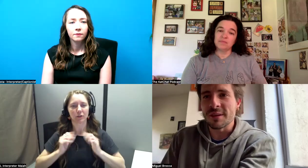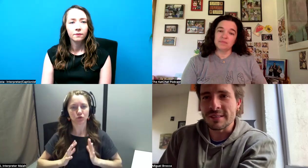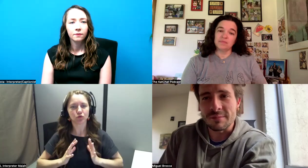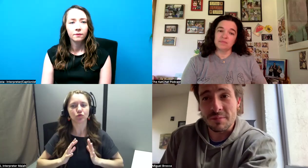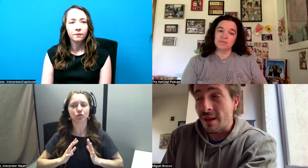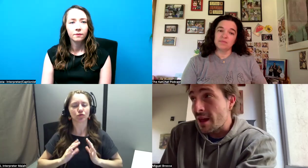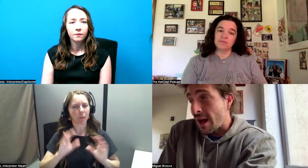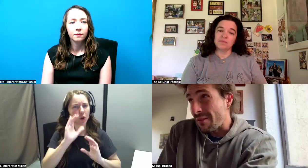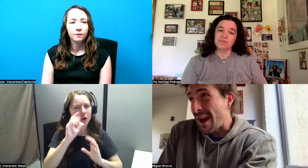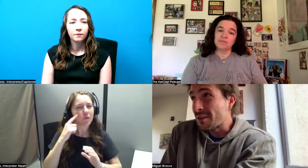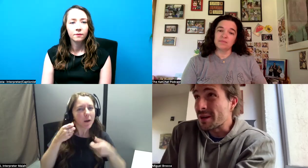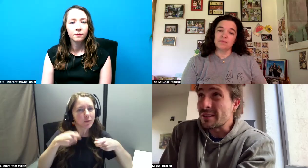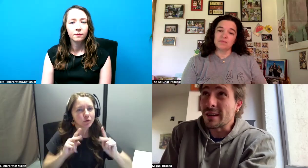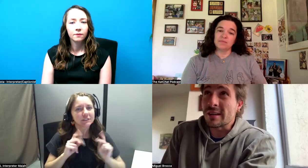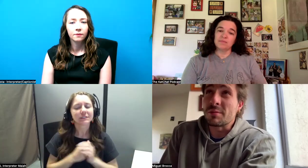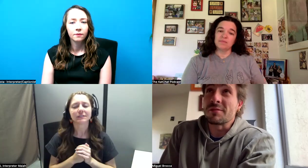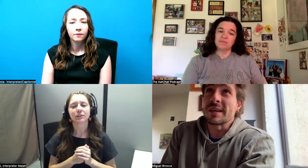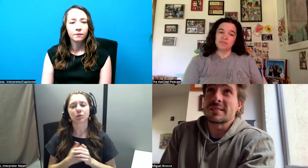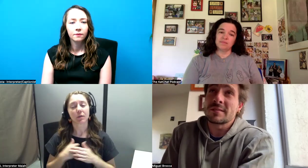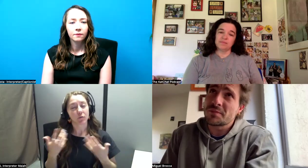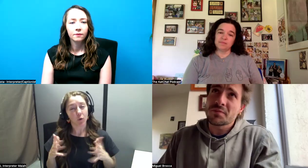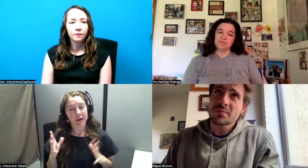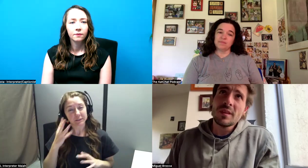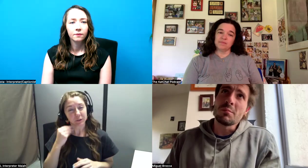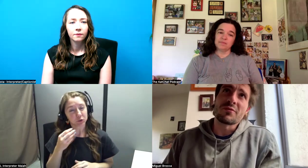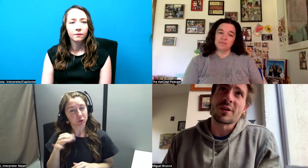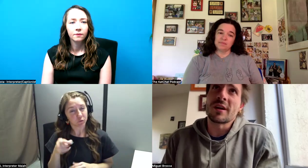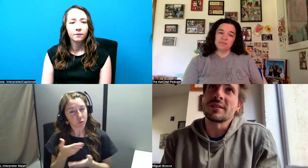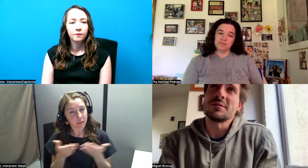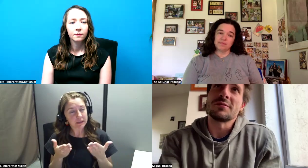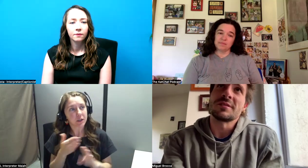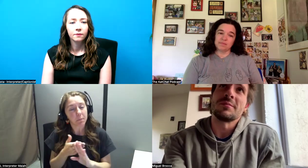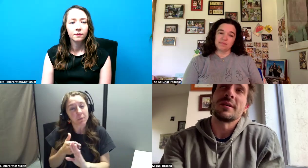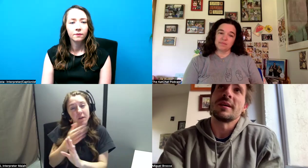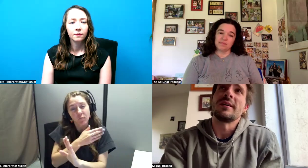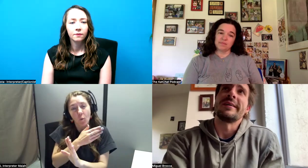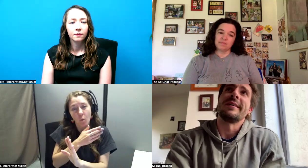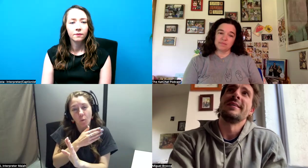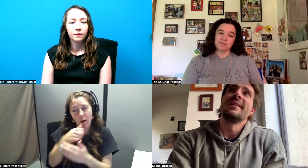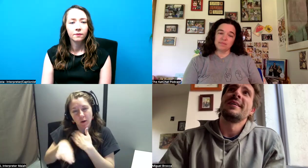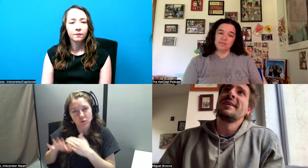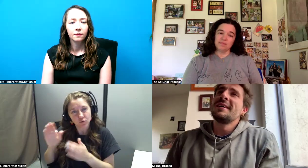looking for this. And then I've had already done a couple of things before I got into university, but